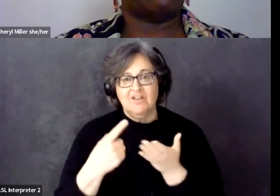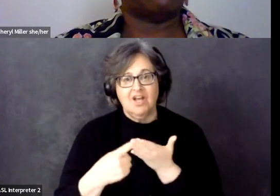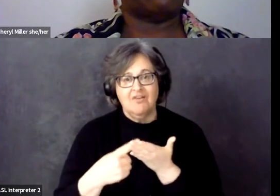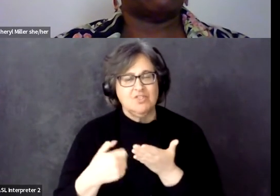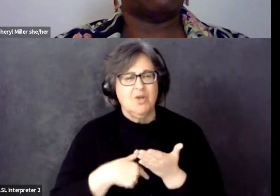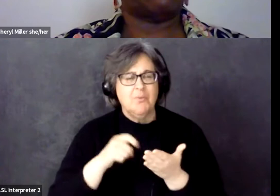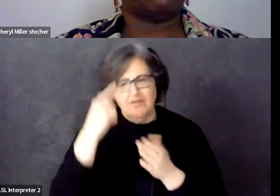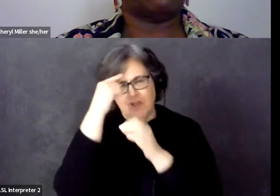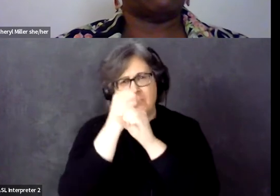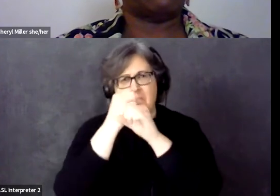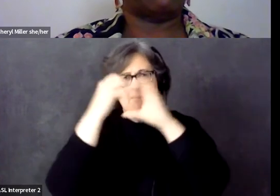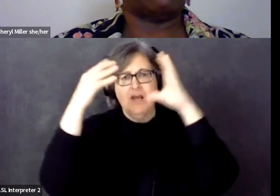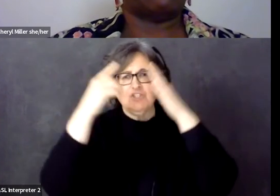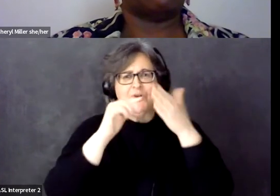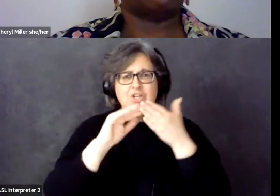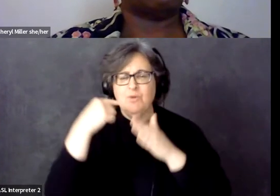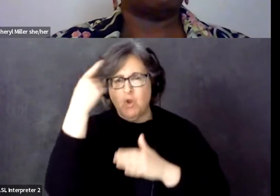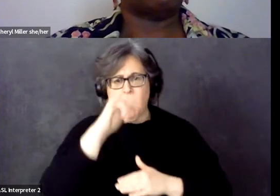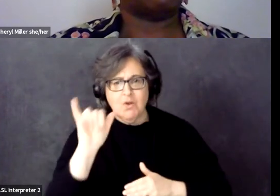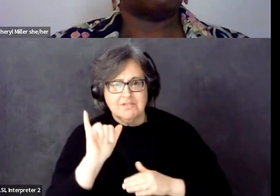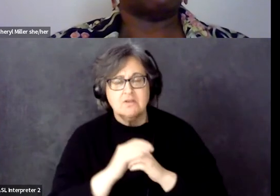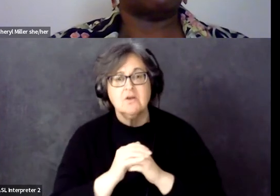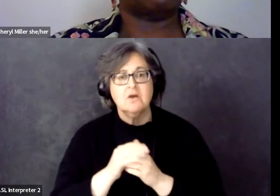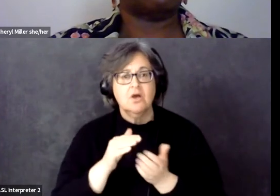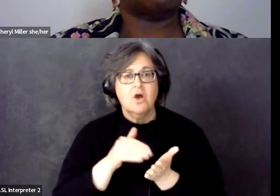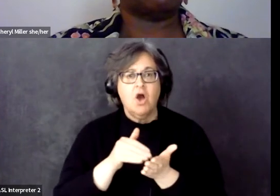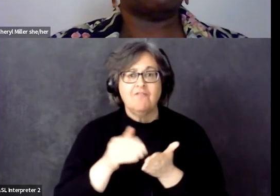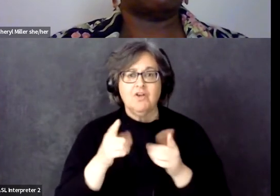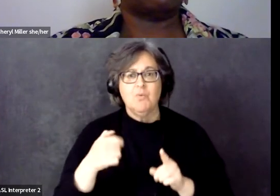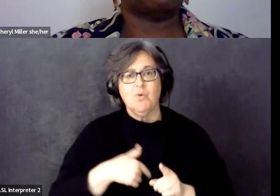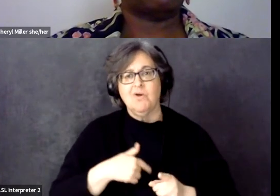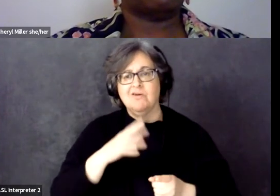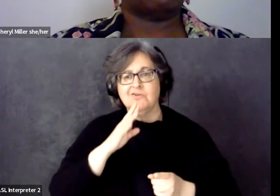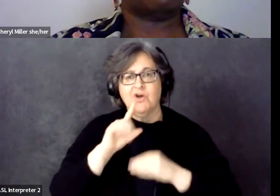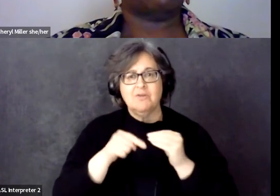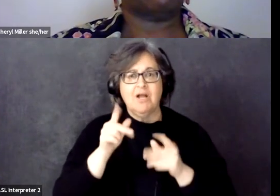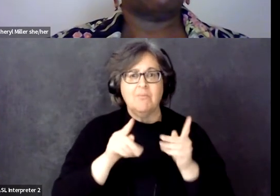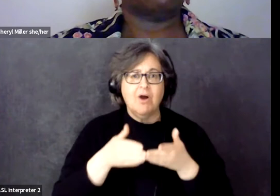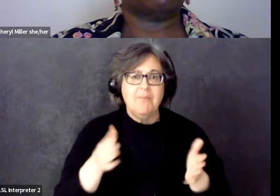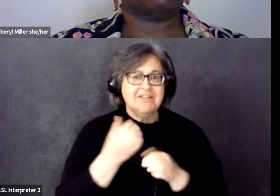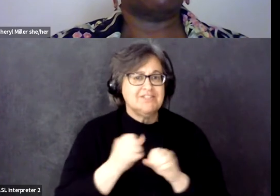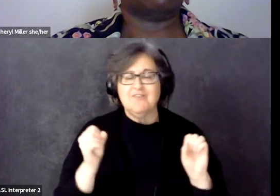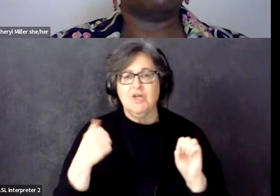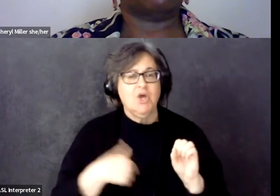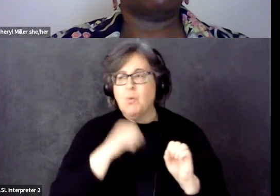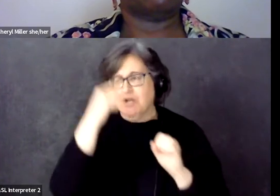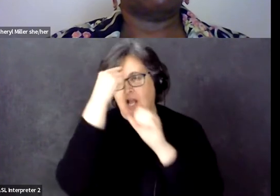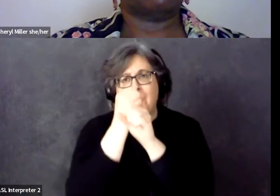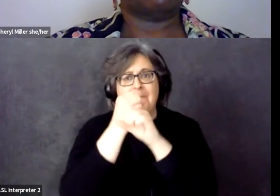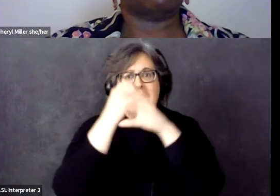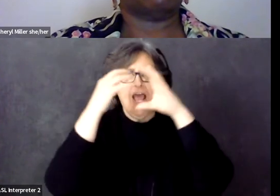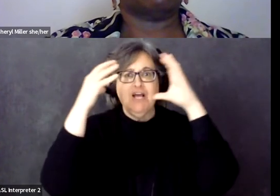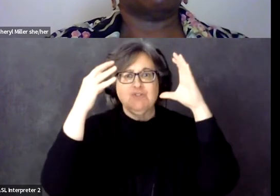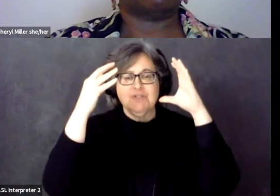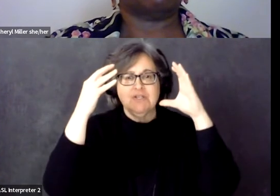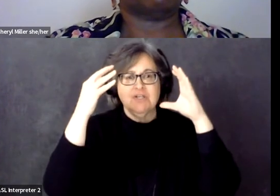what community looks like. And oftentimes when we're talking about public safety, we're not imagining that